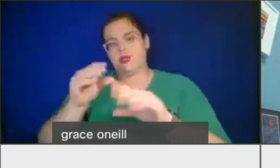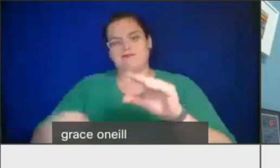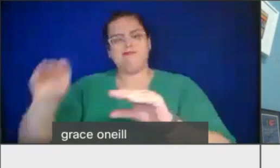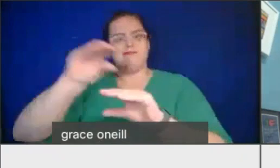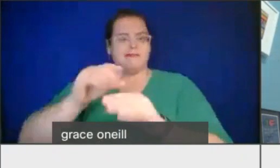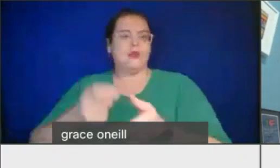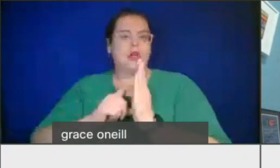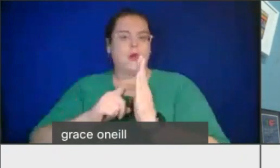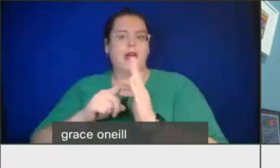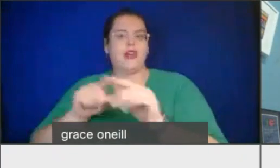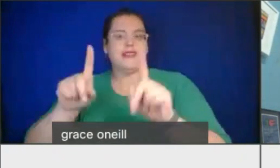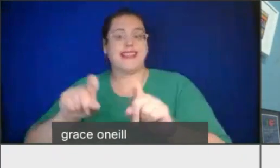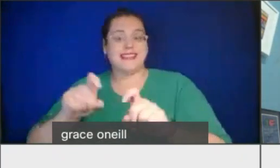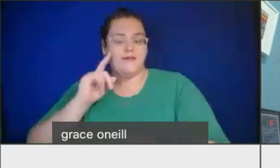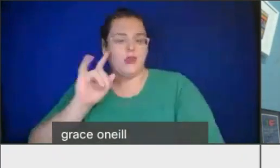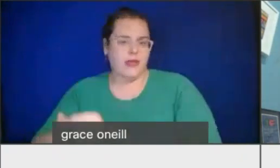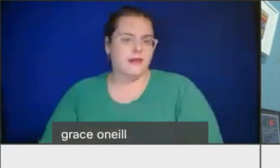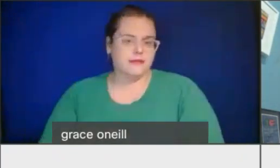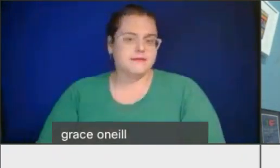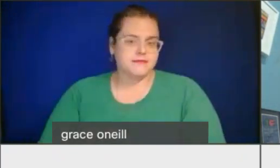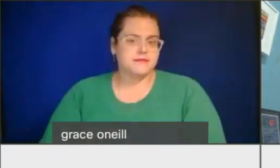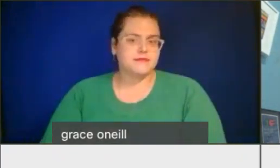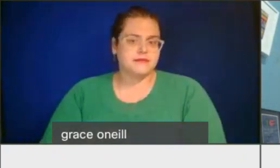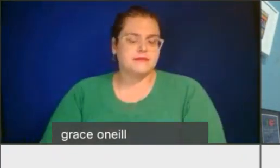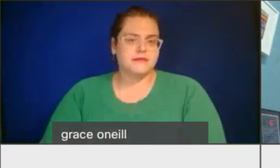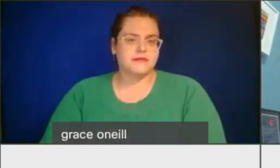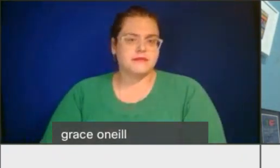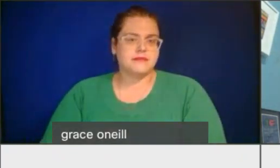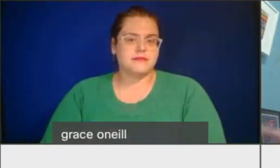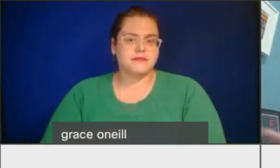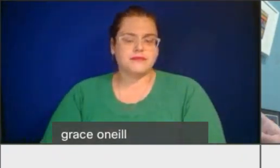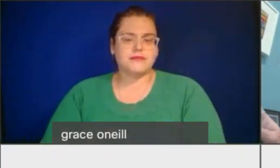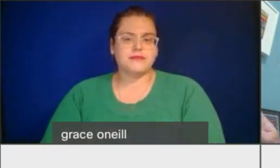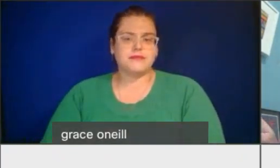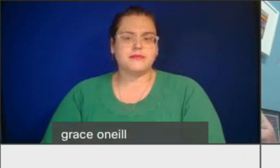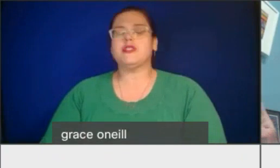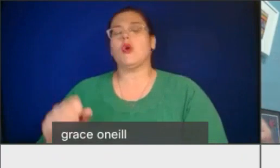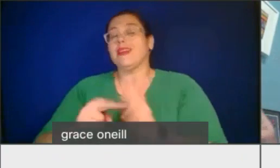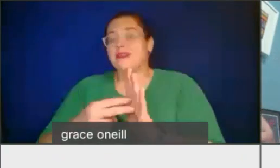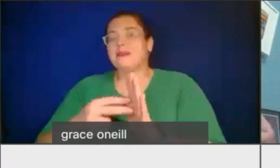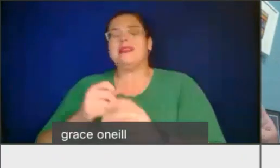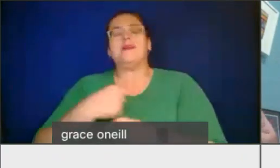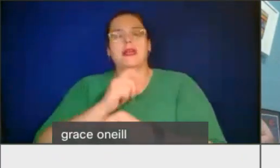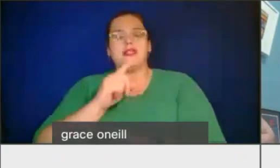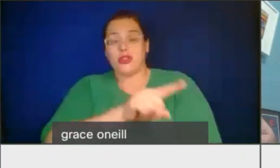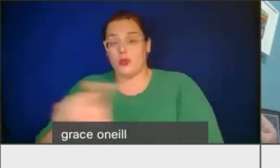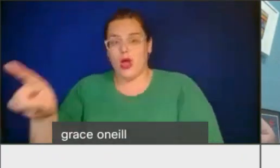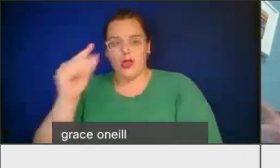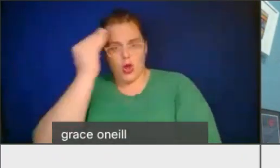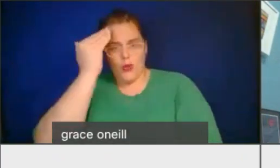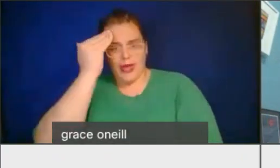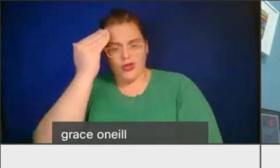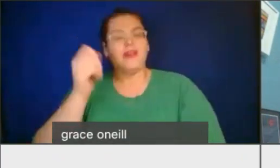testing pending the outcome of that waiver request. Just so people are aware, folks can get a